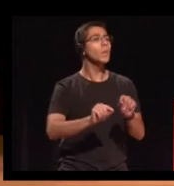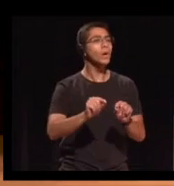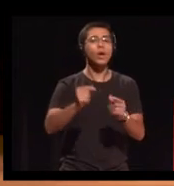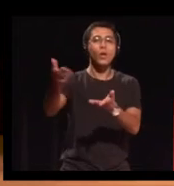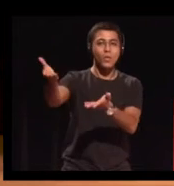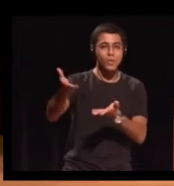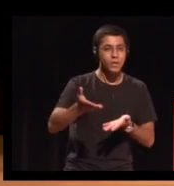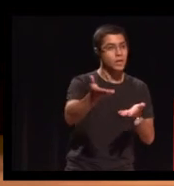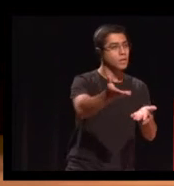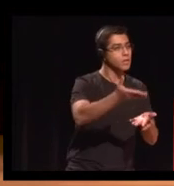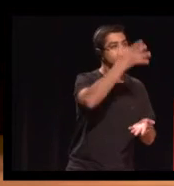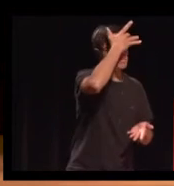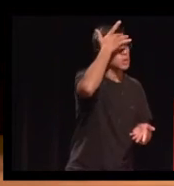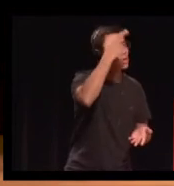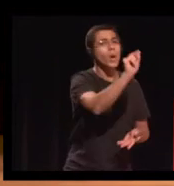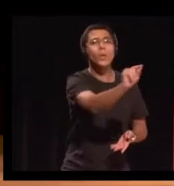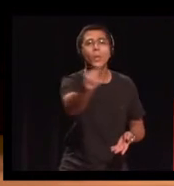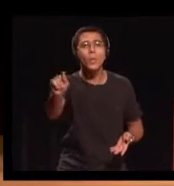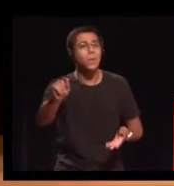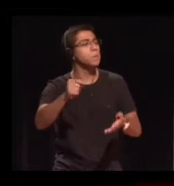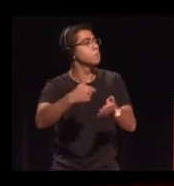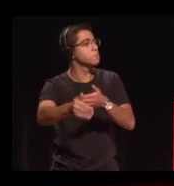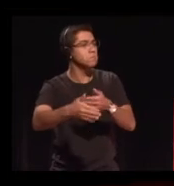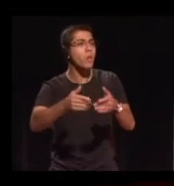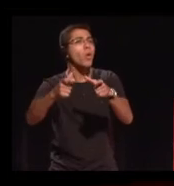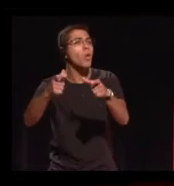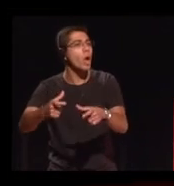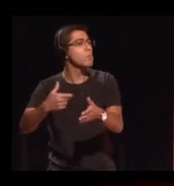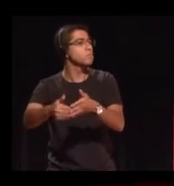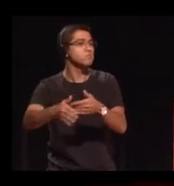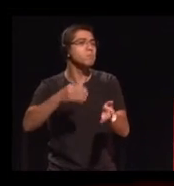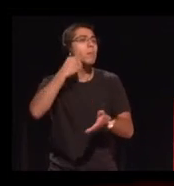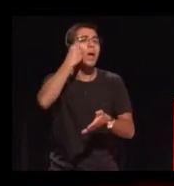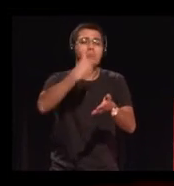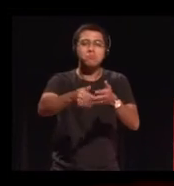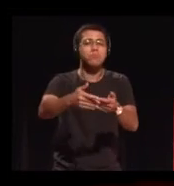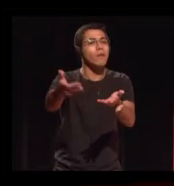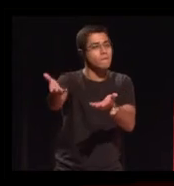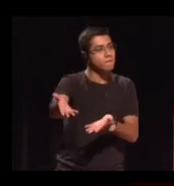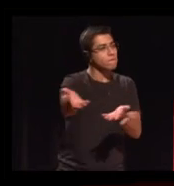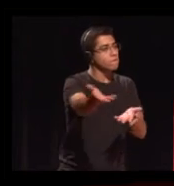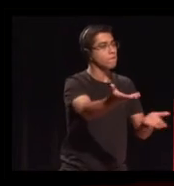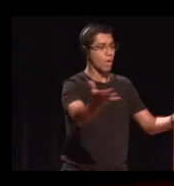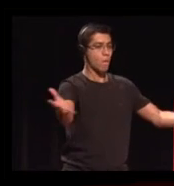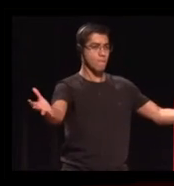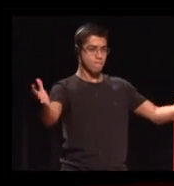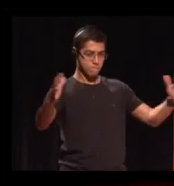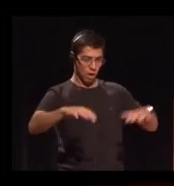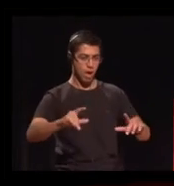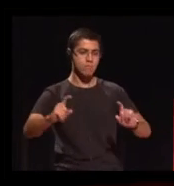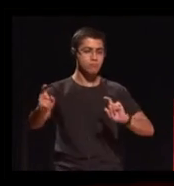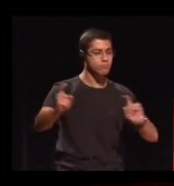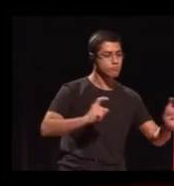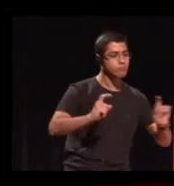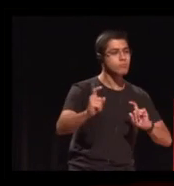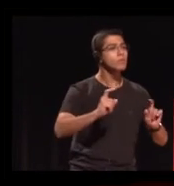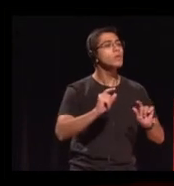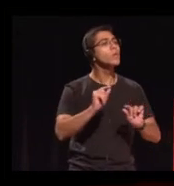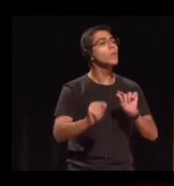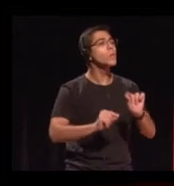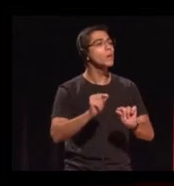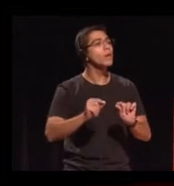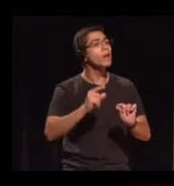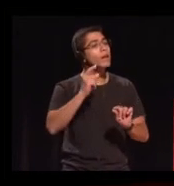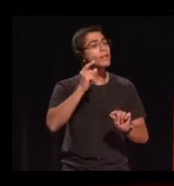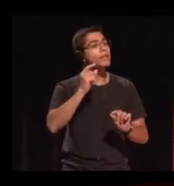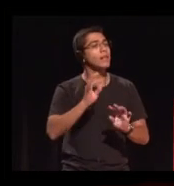get together and play around with technology. And this is a photo of one of that event. One of the